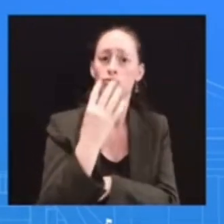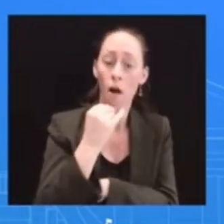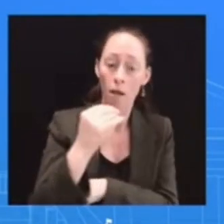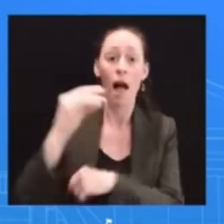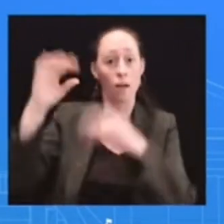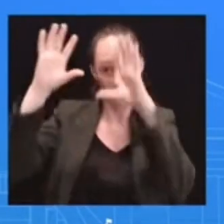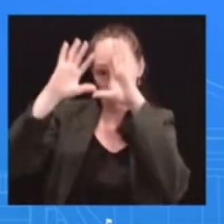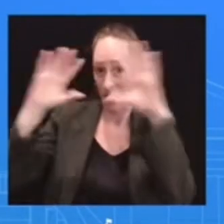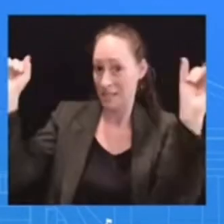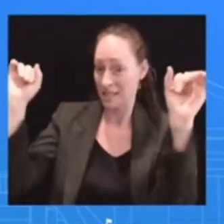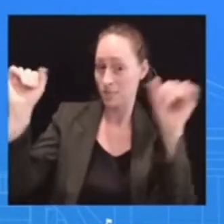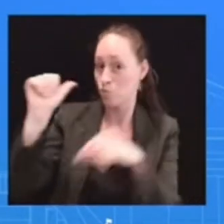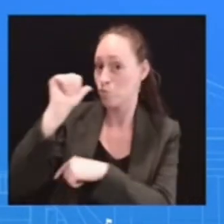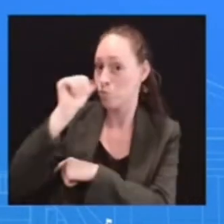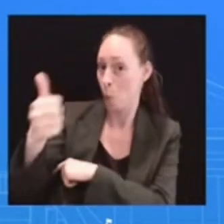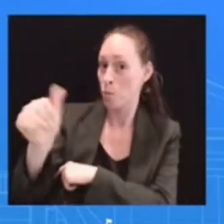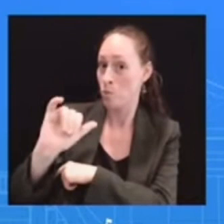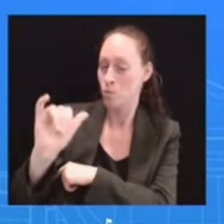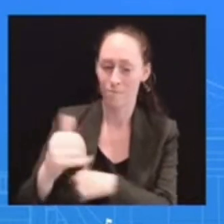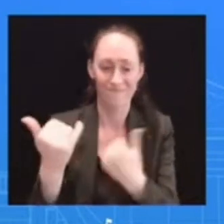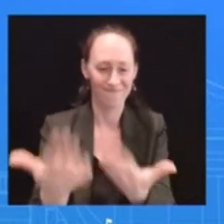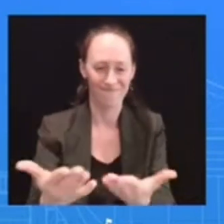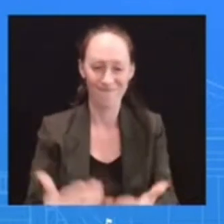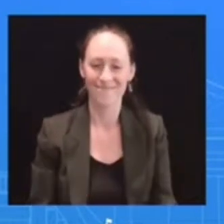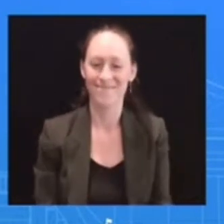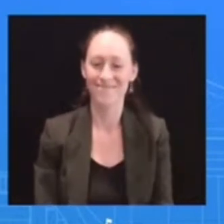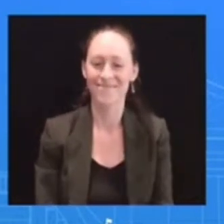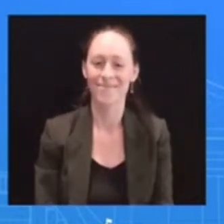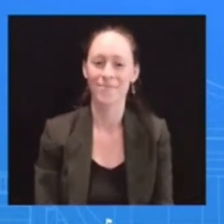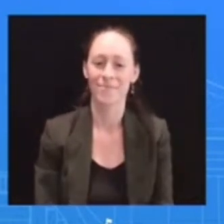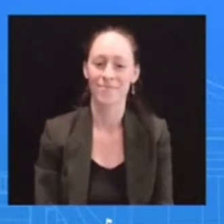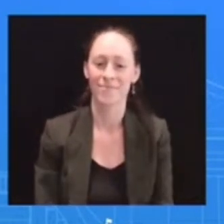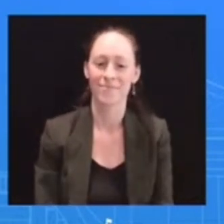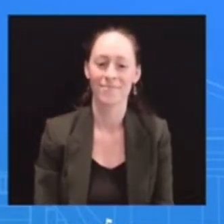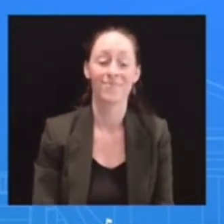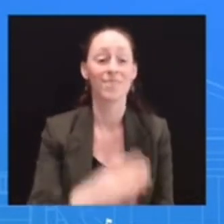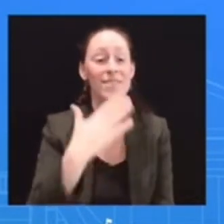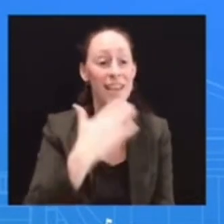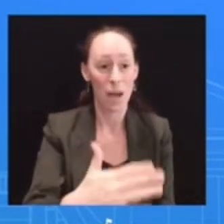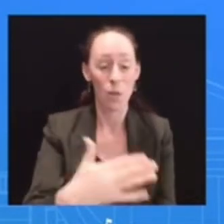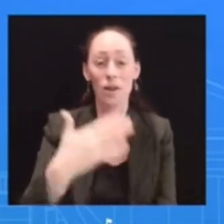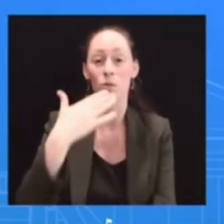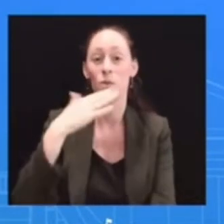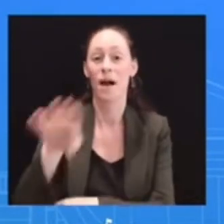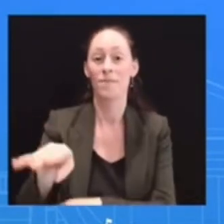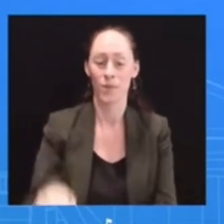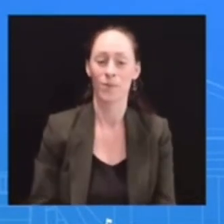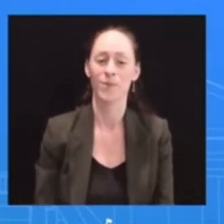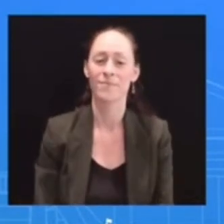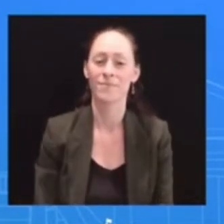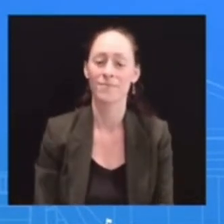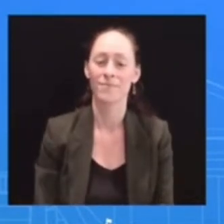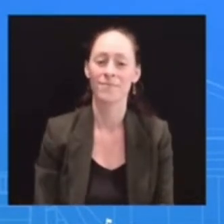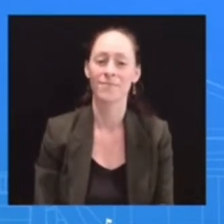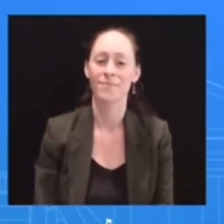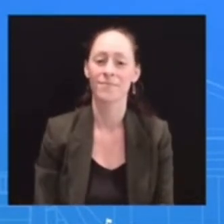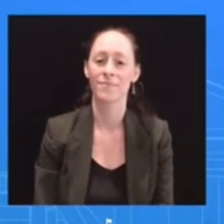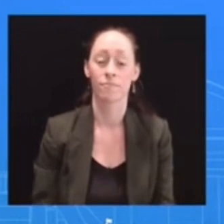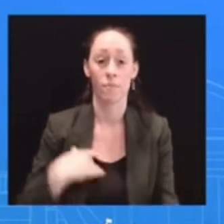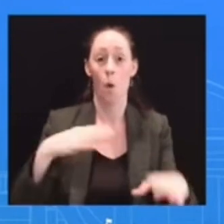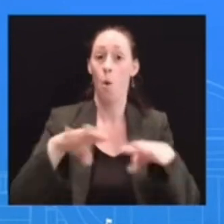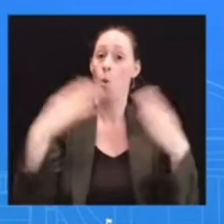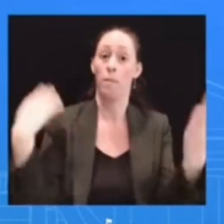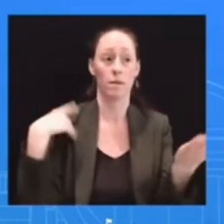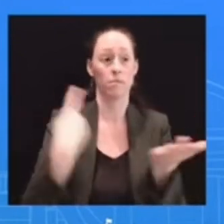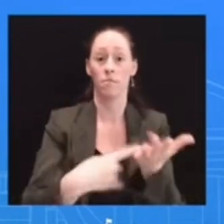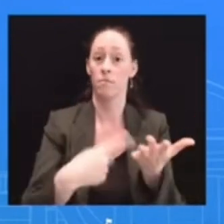Good afternoon, everybody. So I want to start today by addressing Russia's irresponsible and dangerous decision